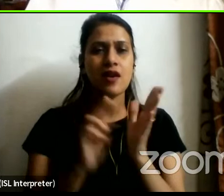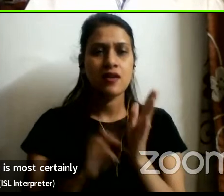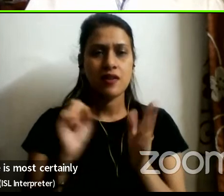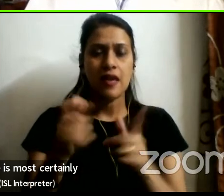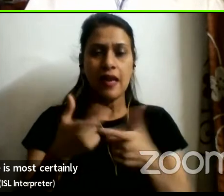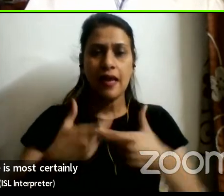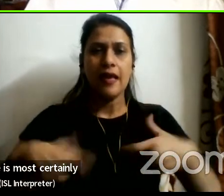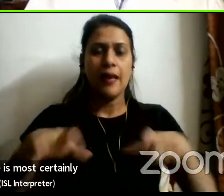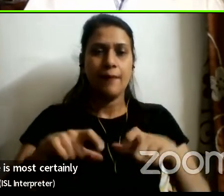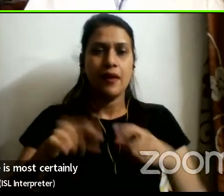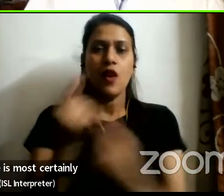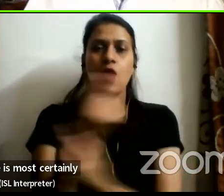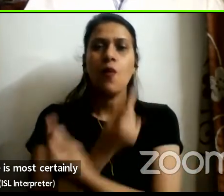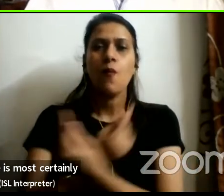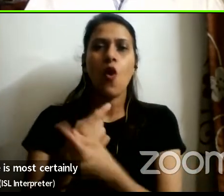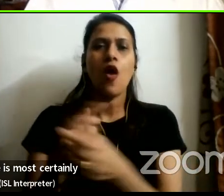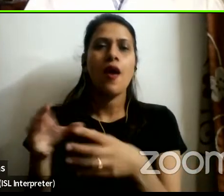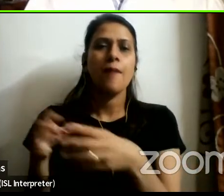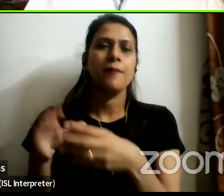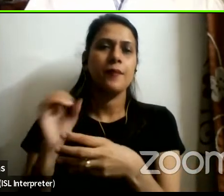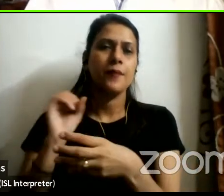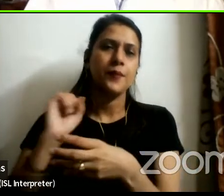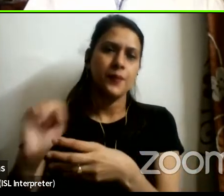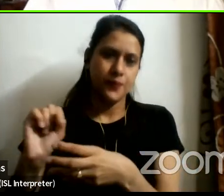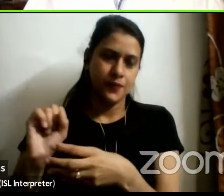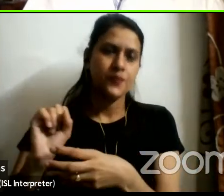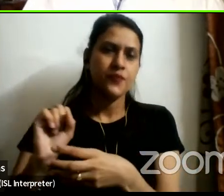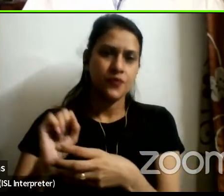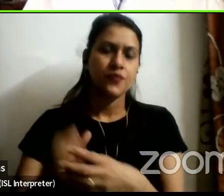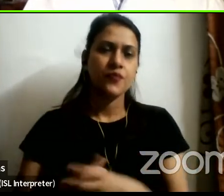as Amber's book outlines, frankly. Right?